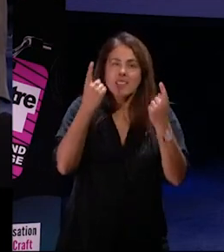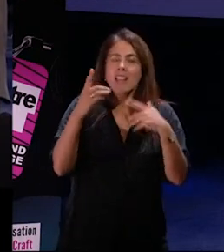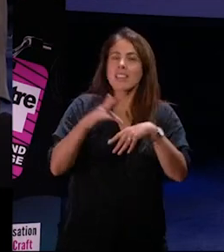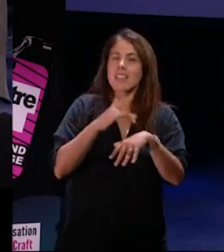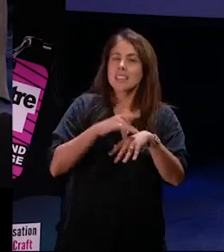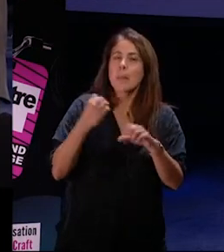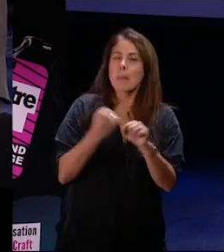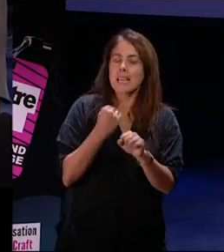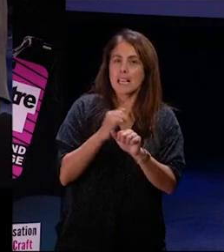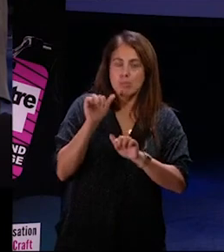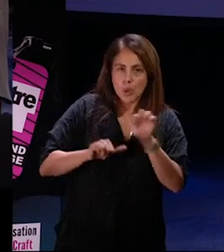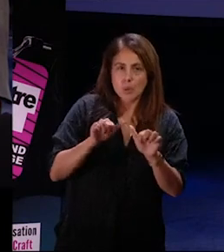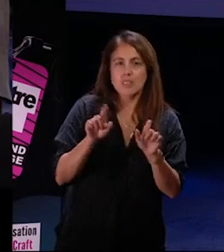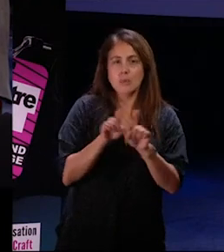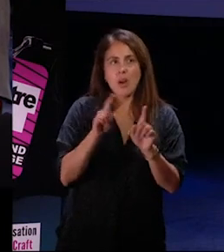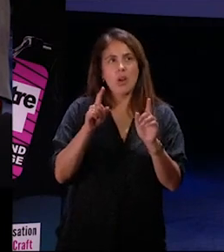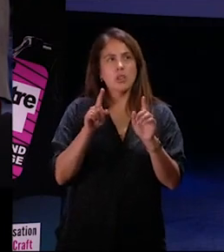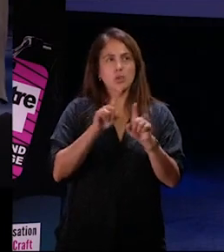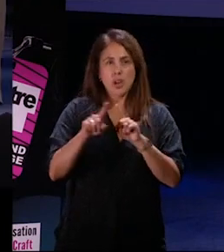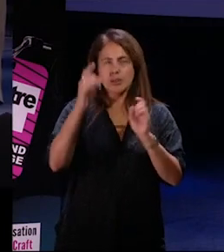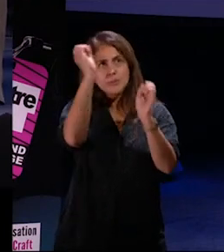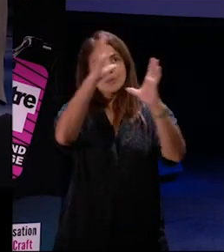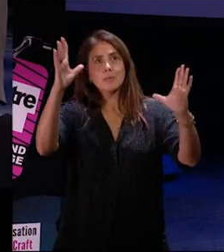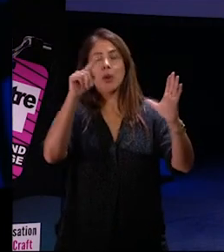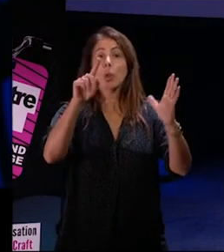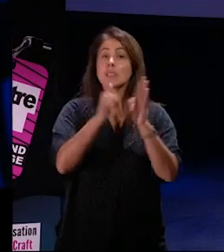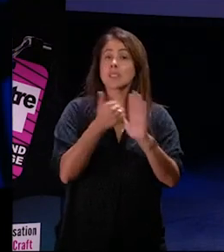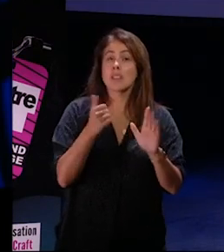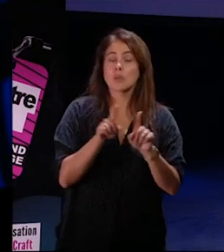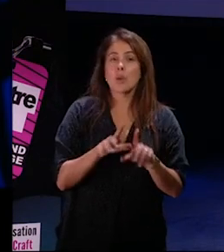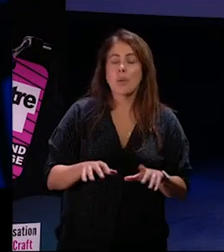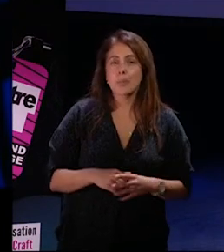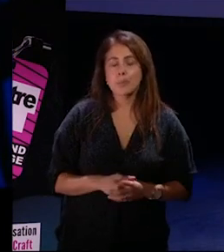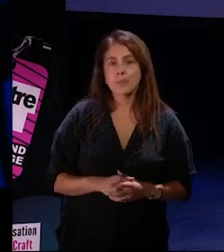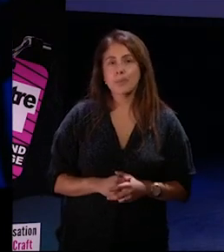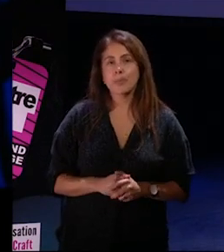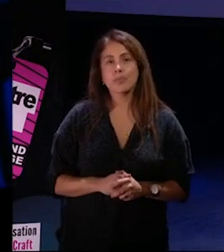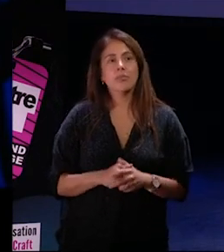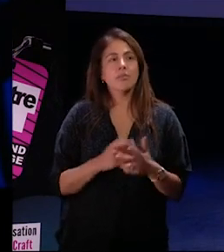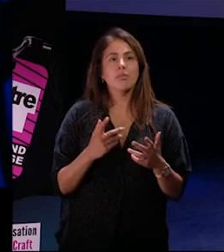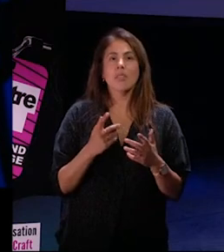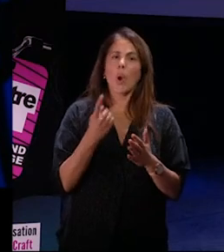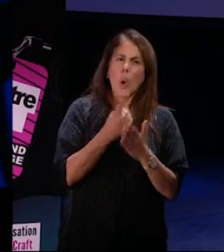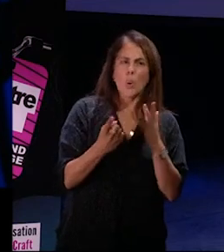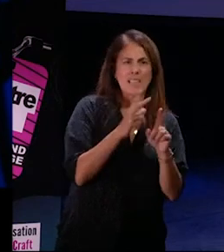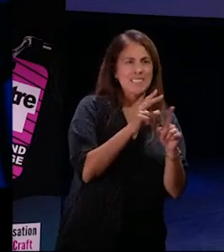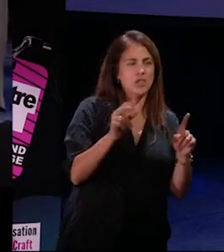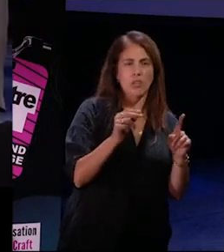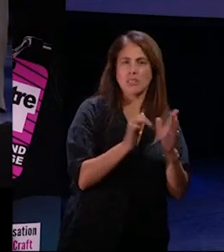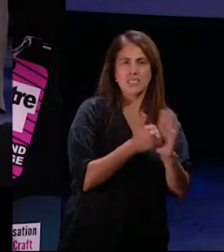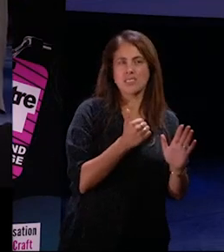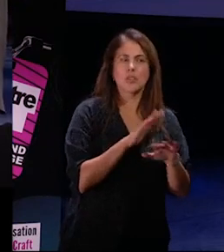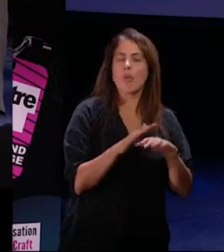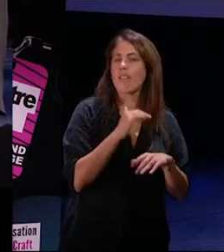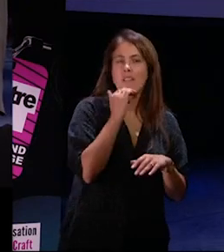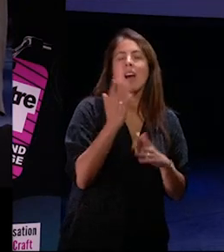process as well, have those skills as well. Just having the digital skills isn't enough. You need to have